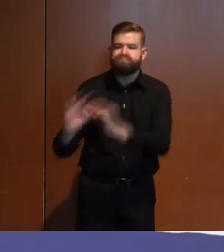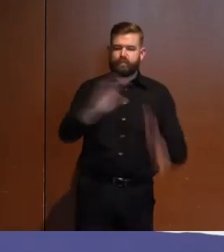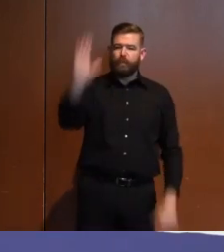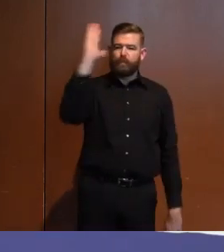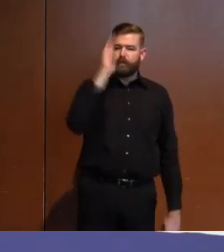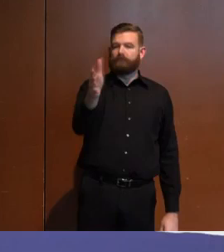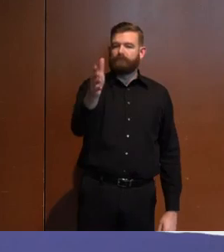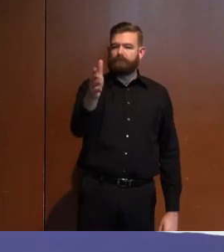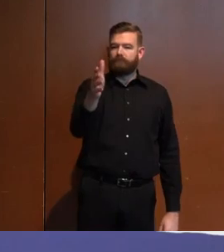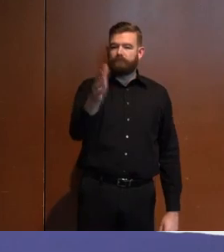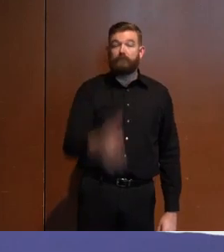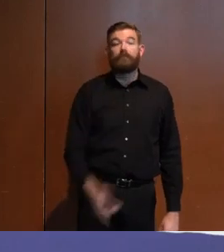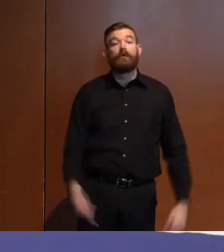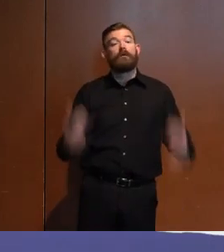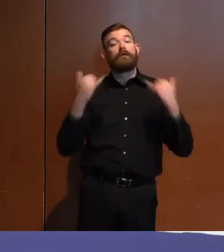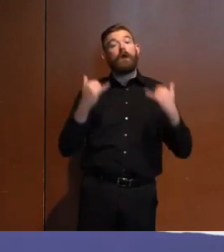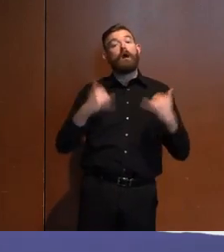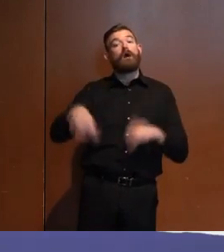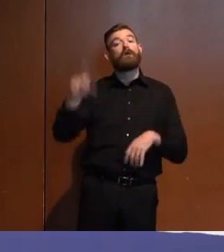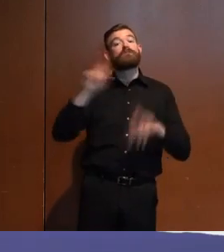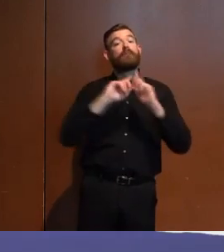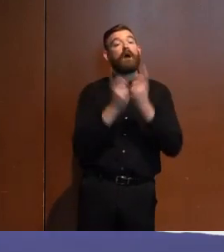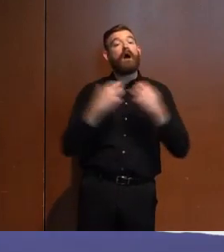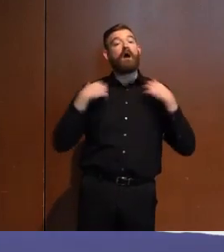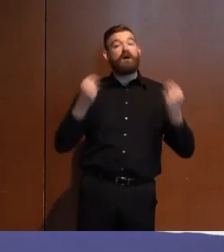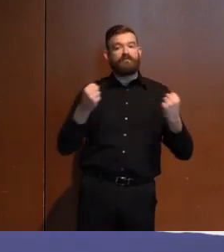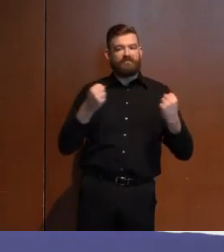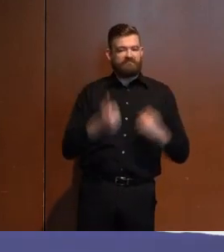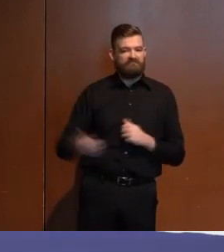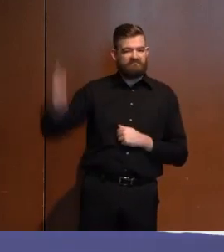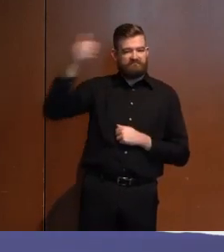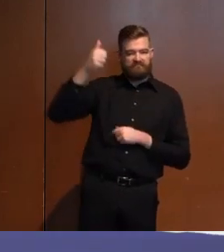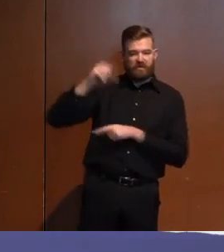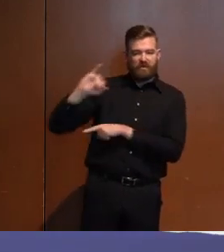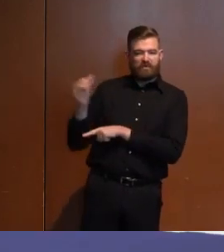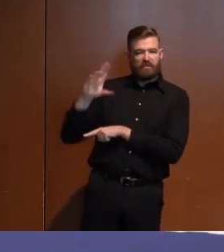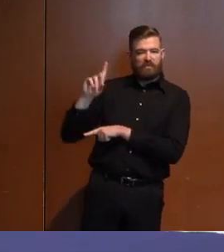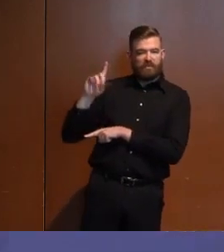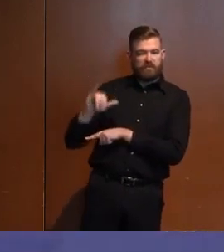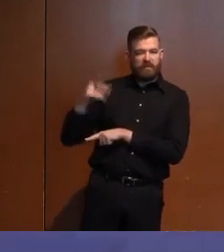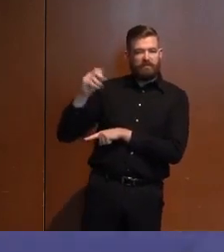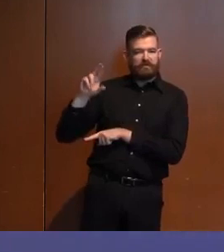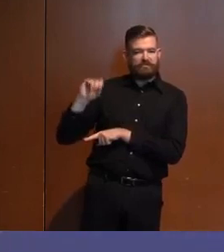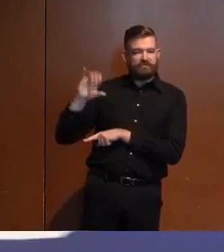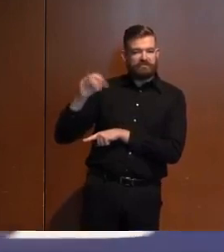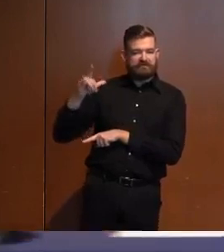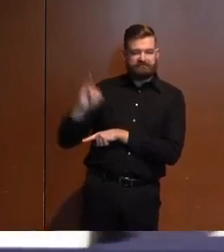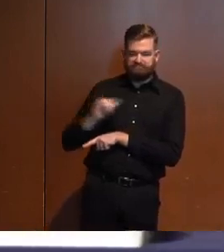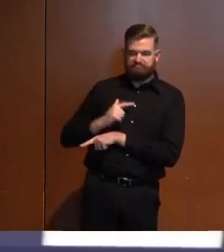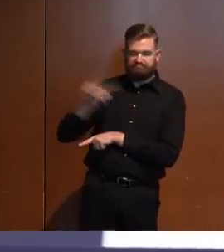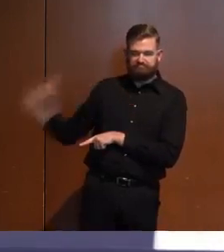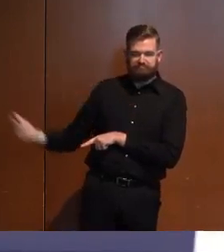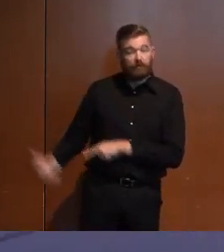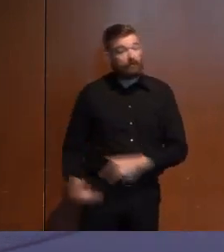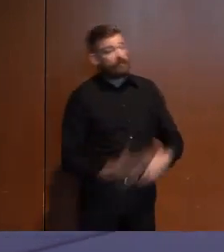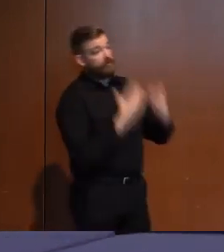of the Department of Health, the woman who needs no introduction, Judy Persichilli. Judy? Thank you, Governor. Good afternoon.